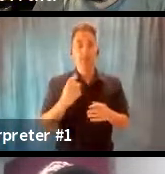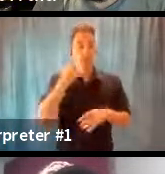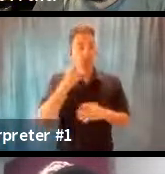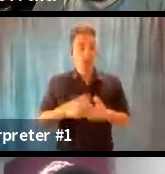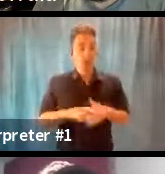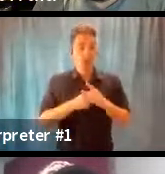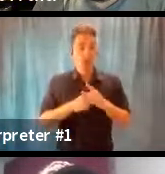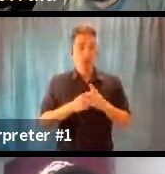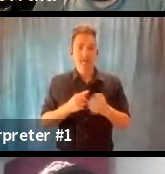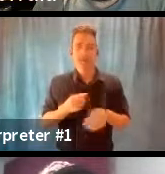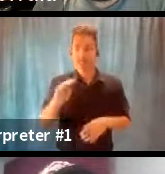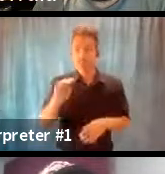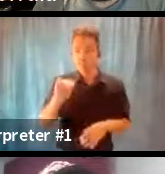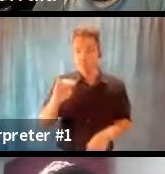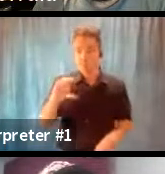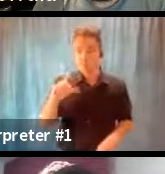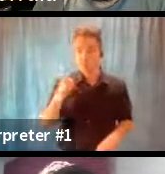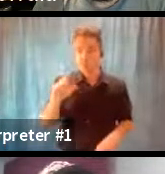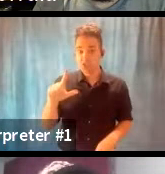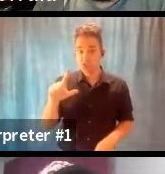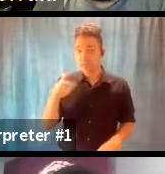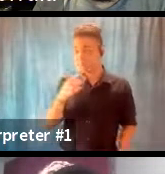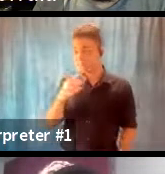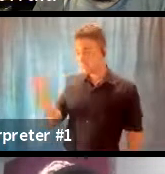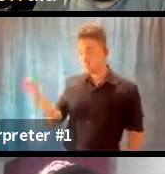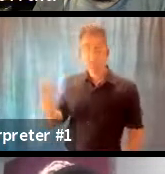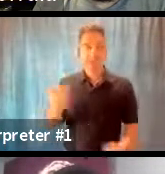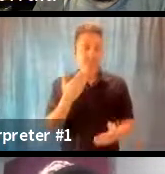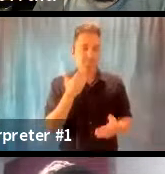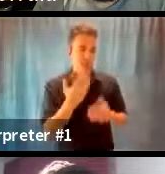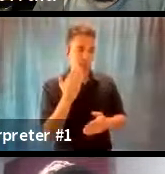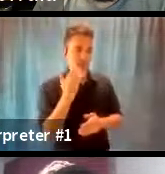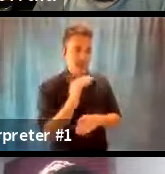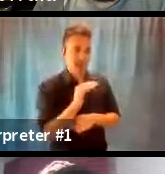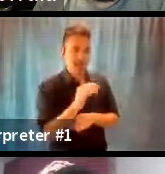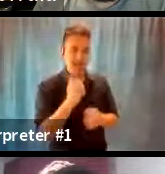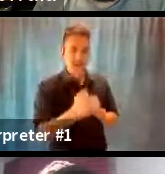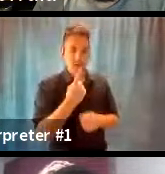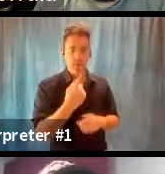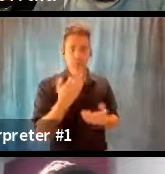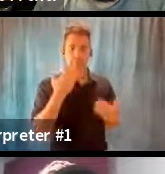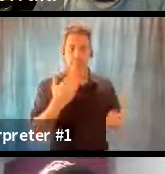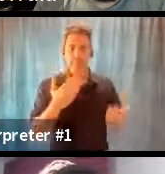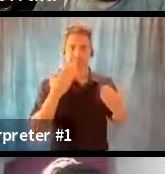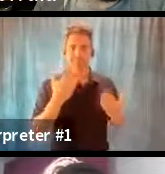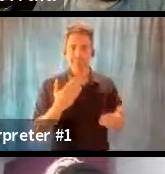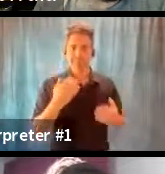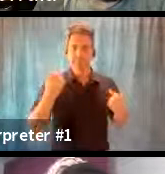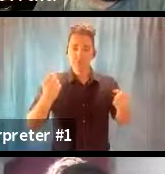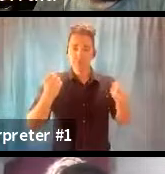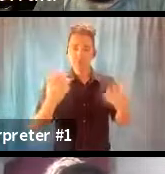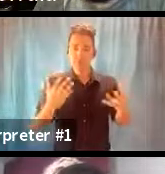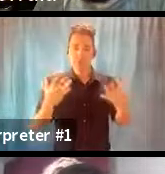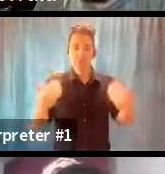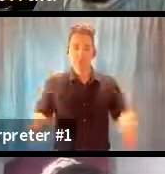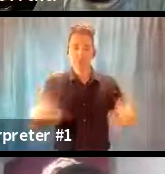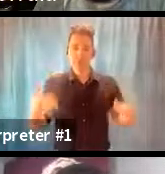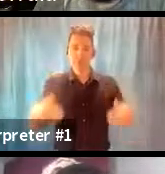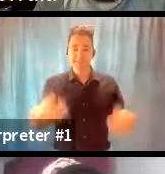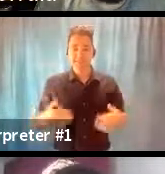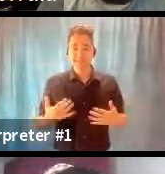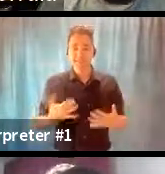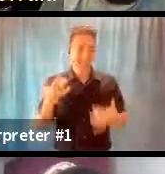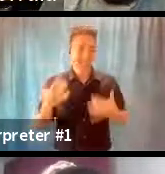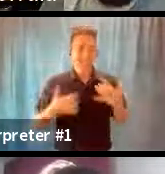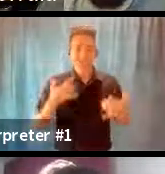Michelle? Good evening, everyone. Thank you so much, Mayor Jones. Everyone, it is